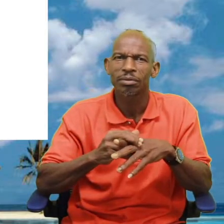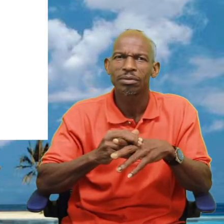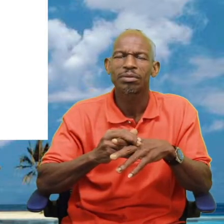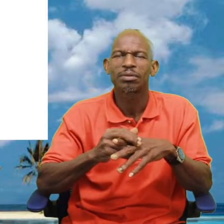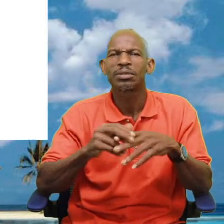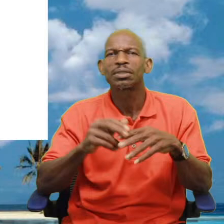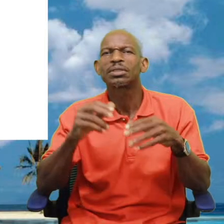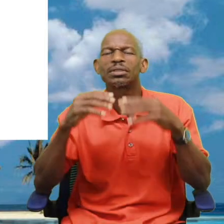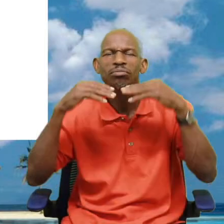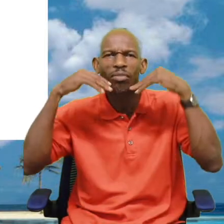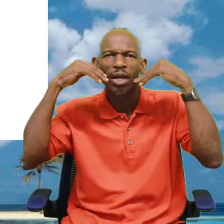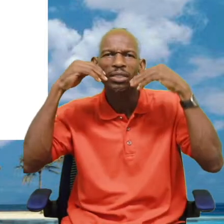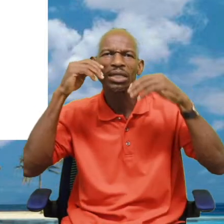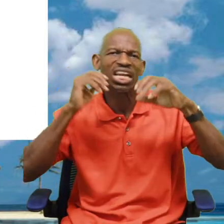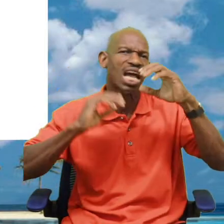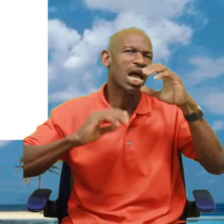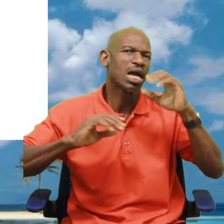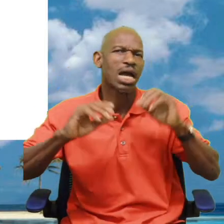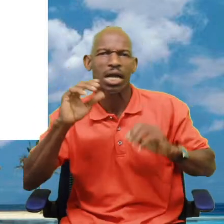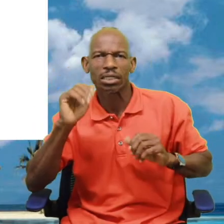action.